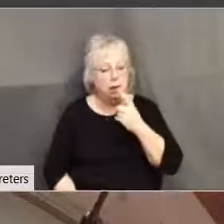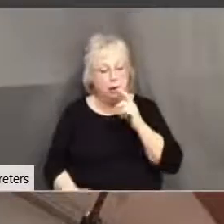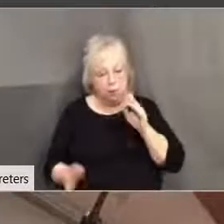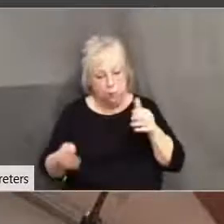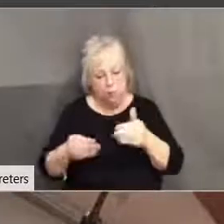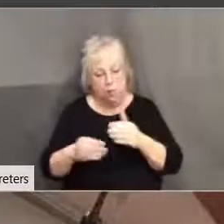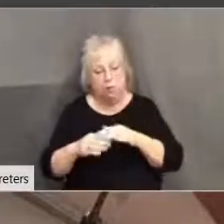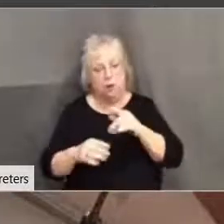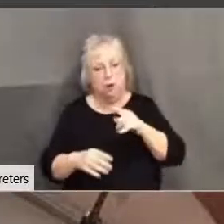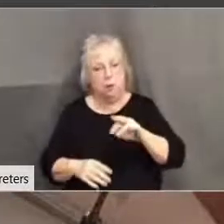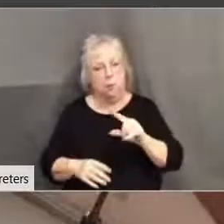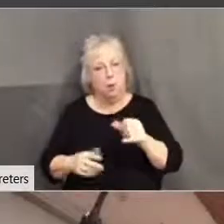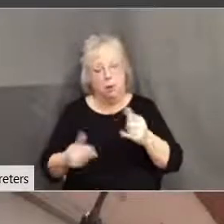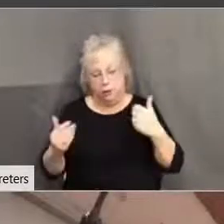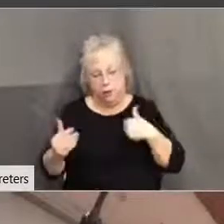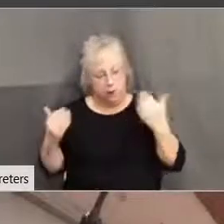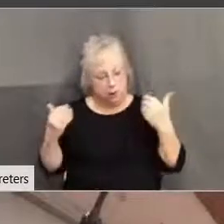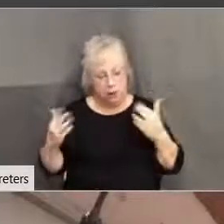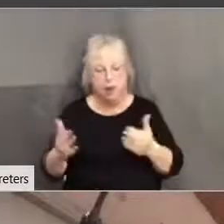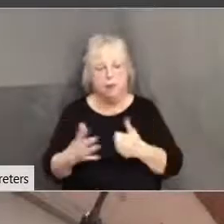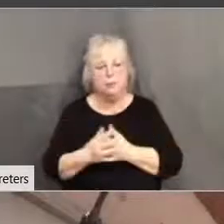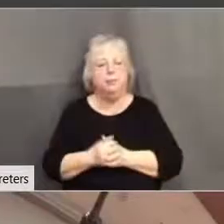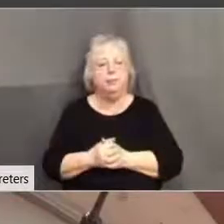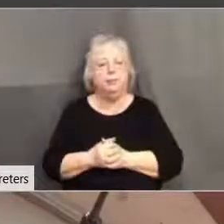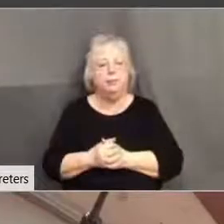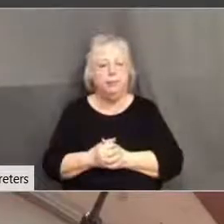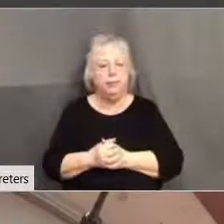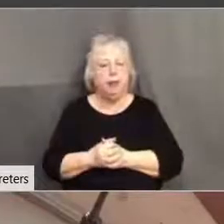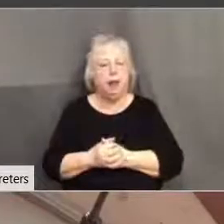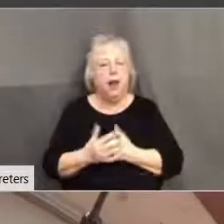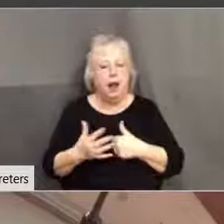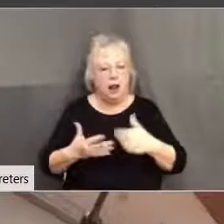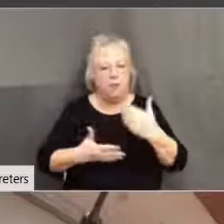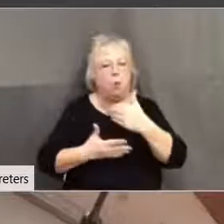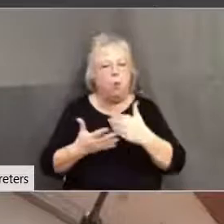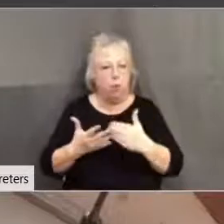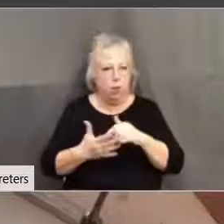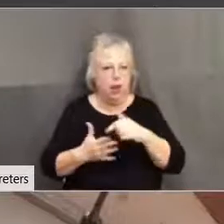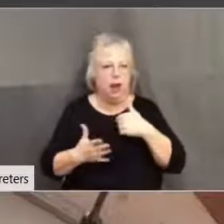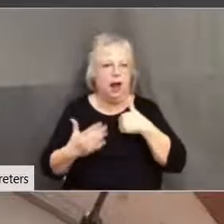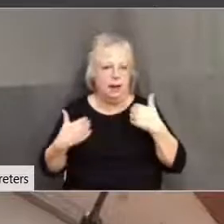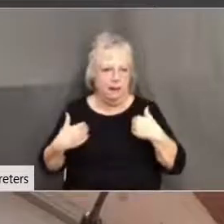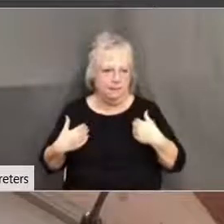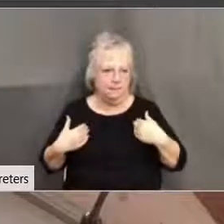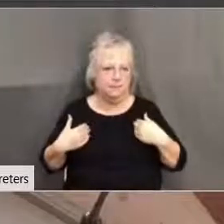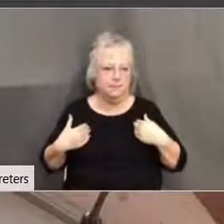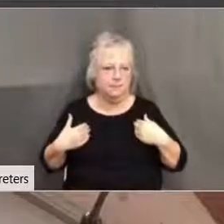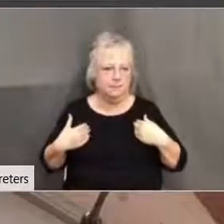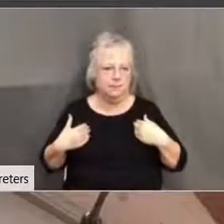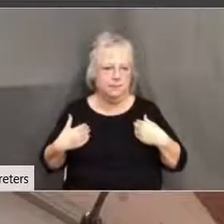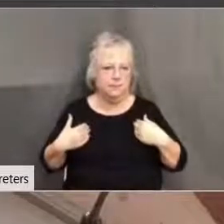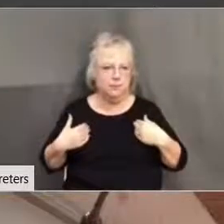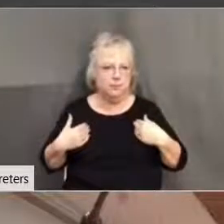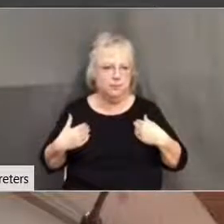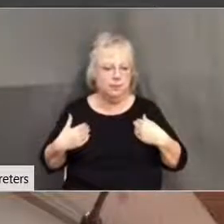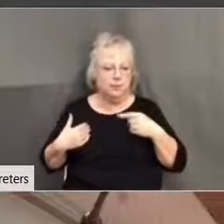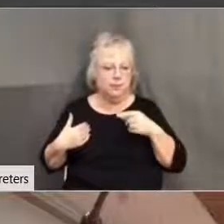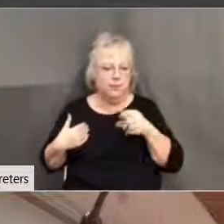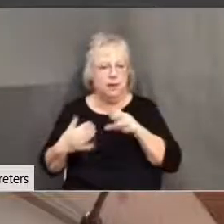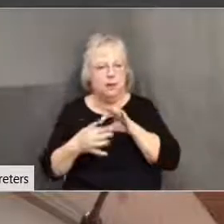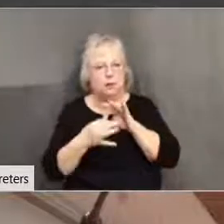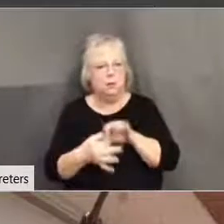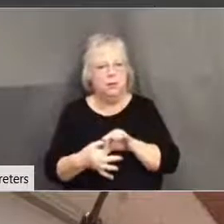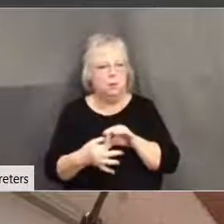these out there. I'll go in order that I have them listed here. This coincides, Mayor, with what